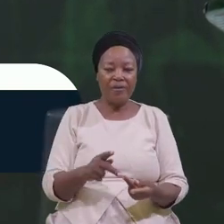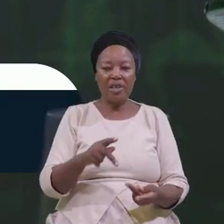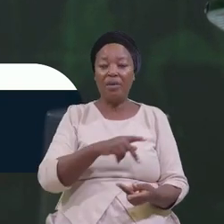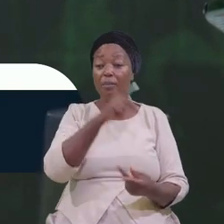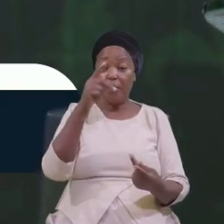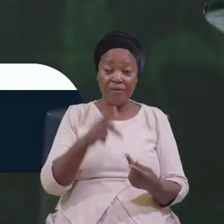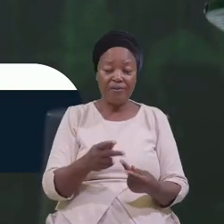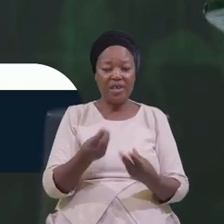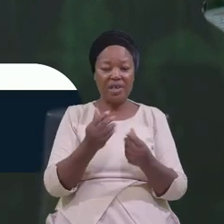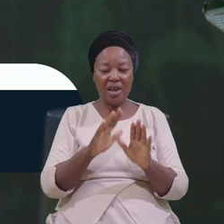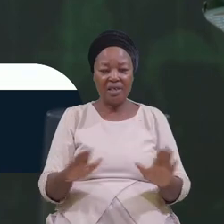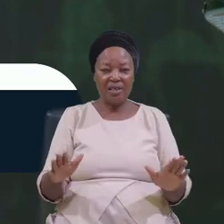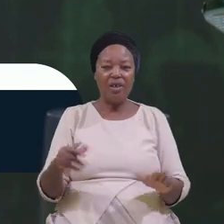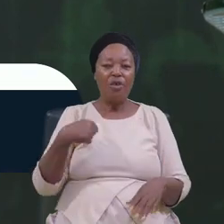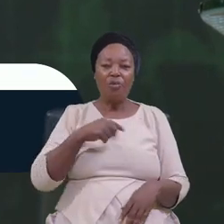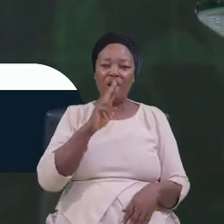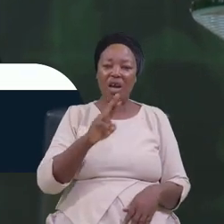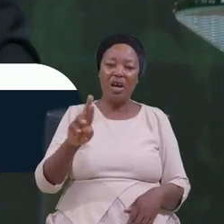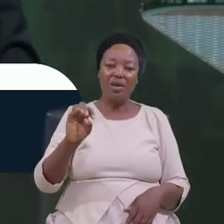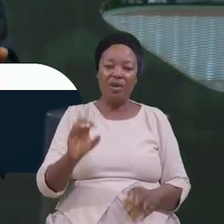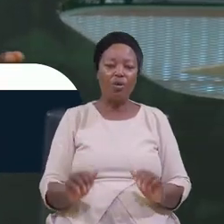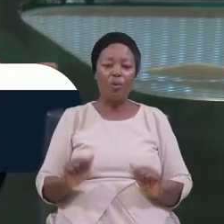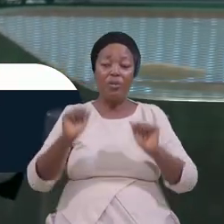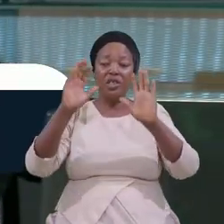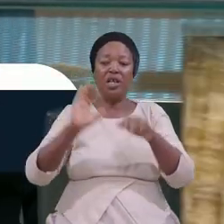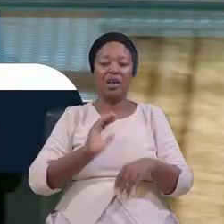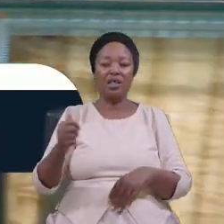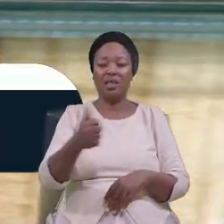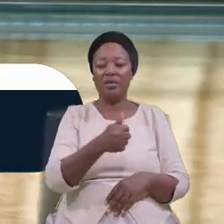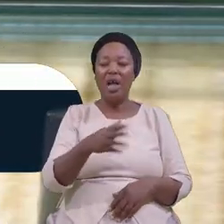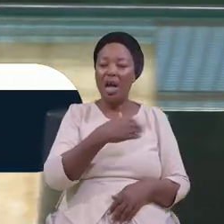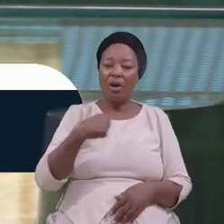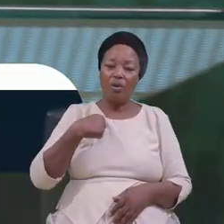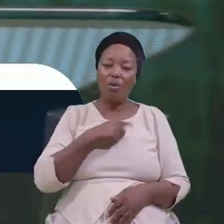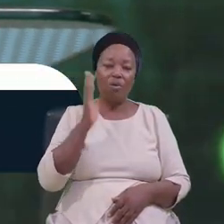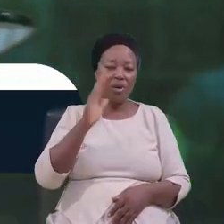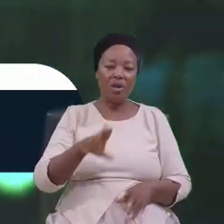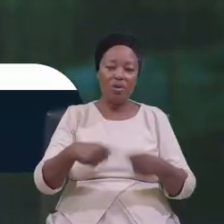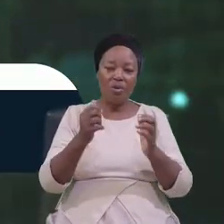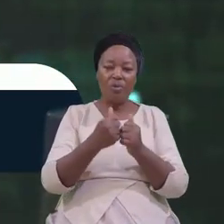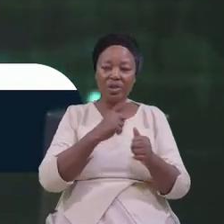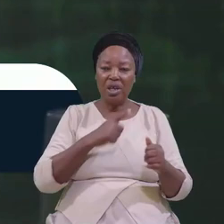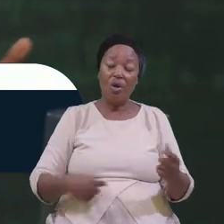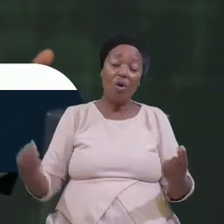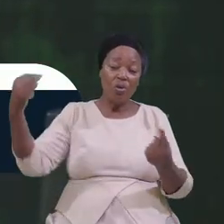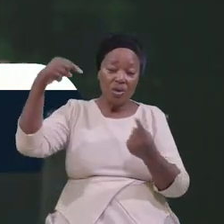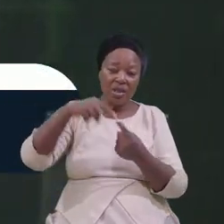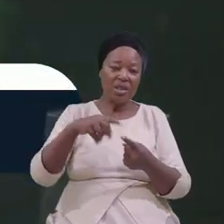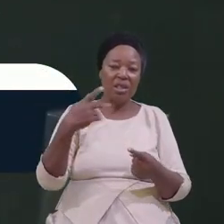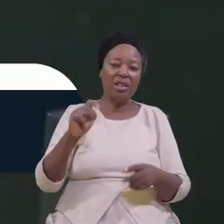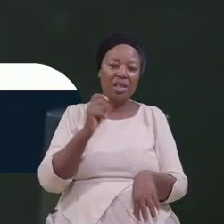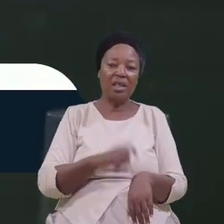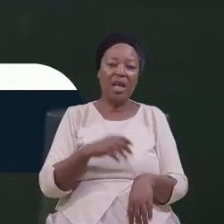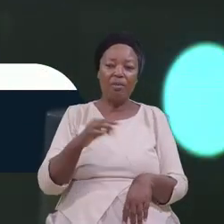We're recommitting ourselves. And we're going to go with the Lord until the time of